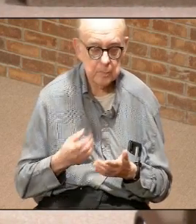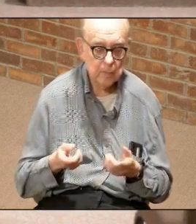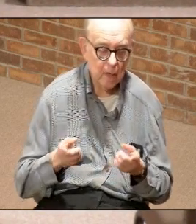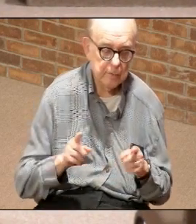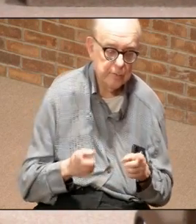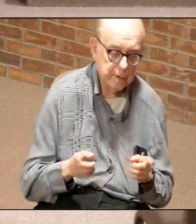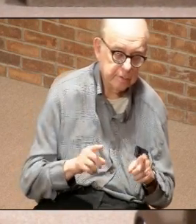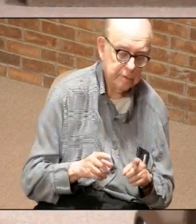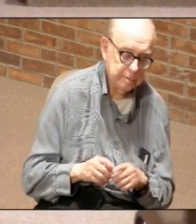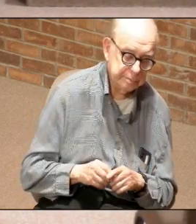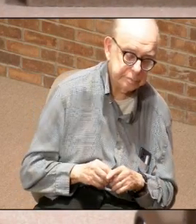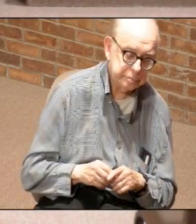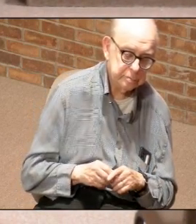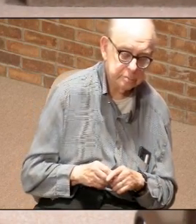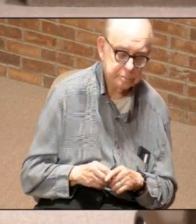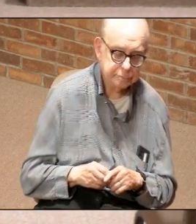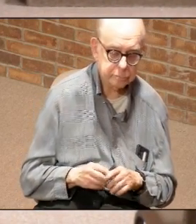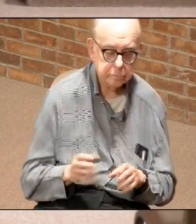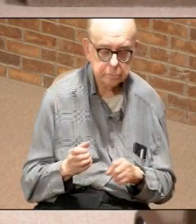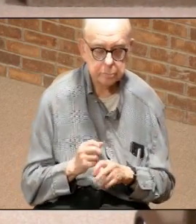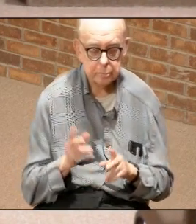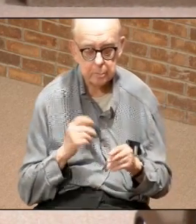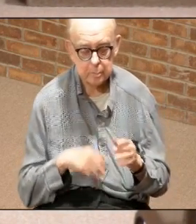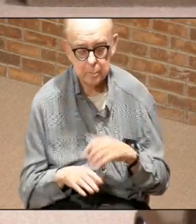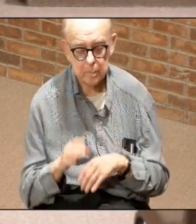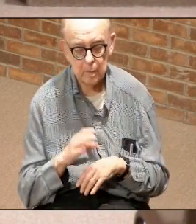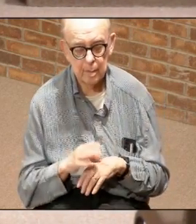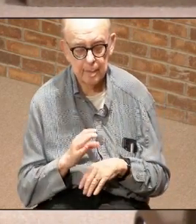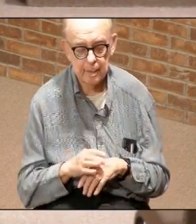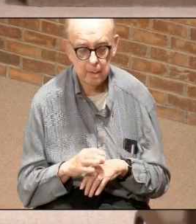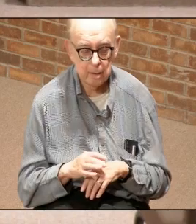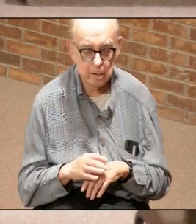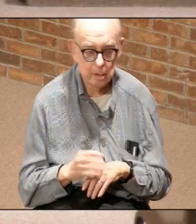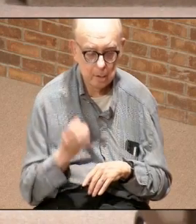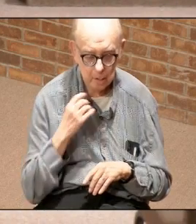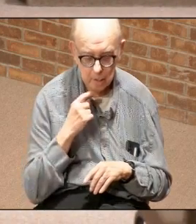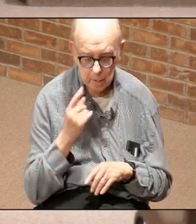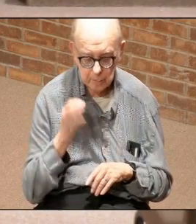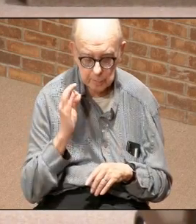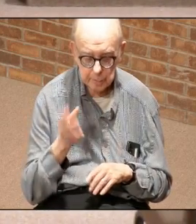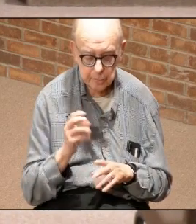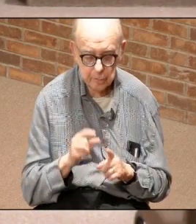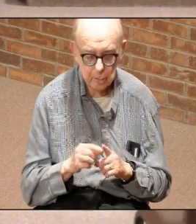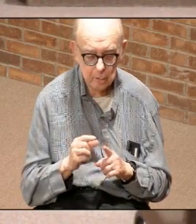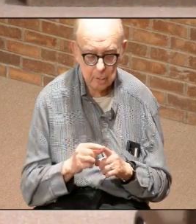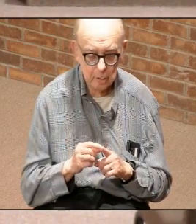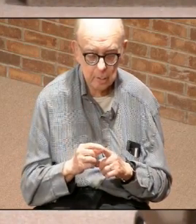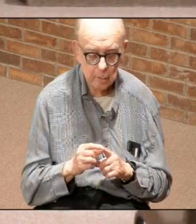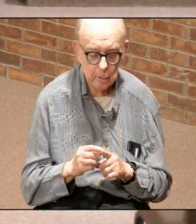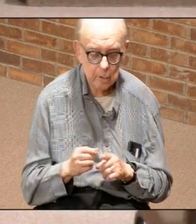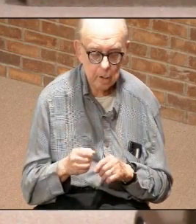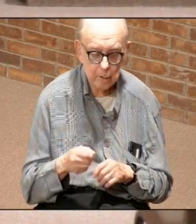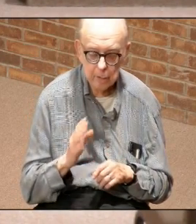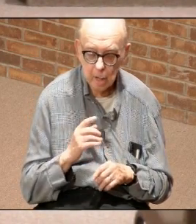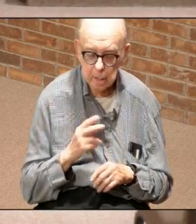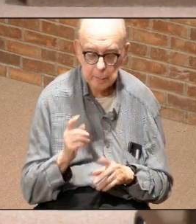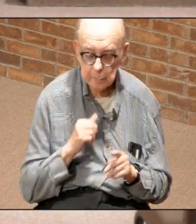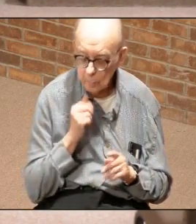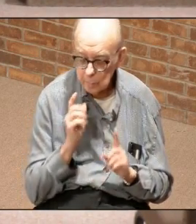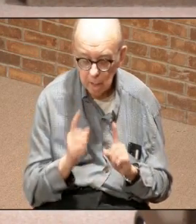events to get people in. But if you preach the word of God, people won't come